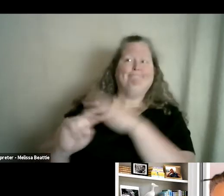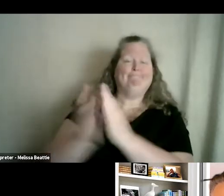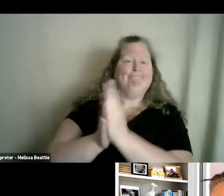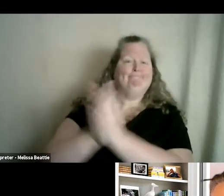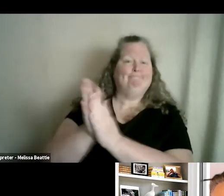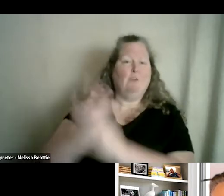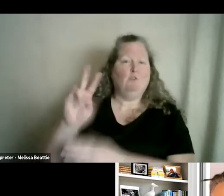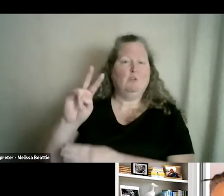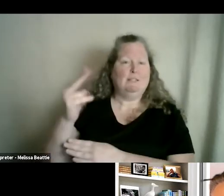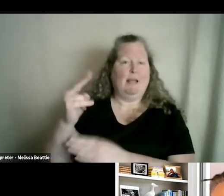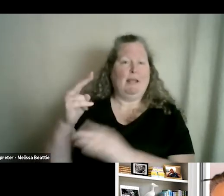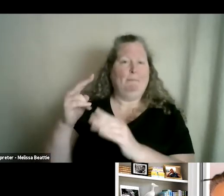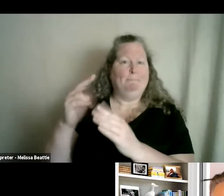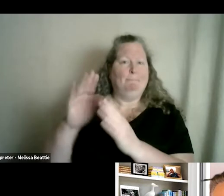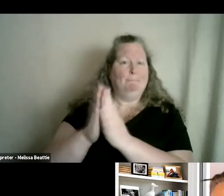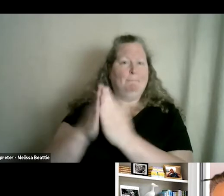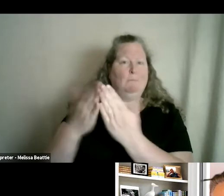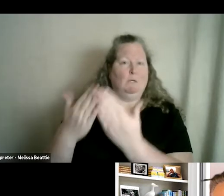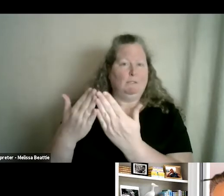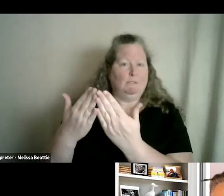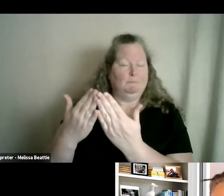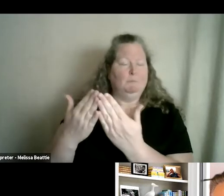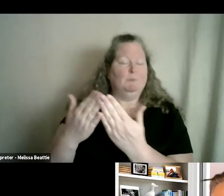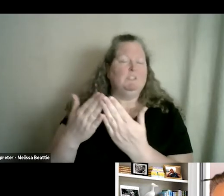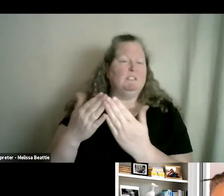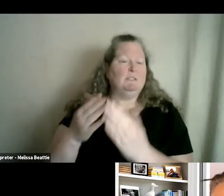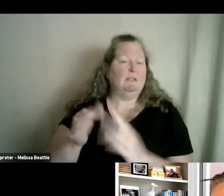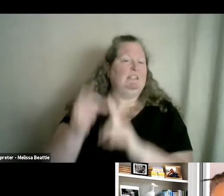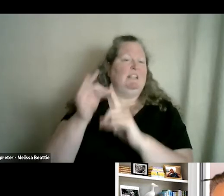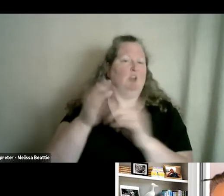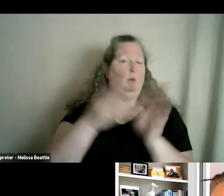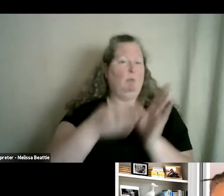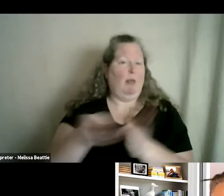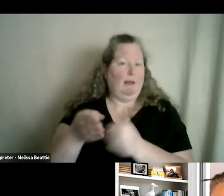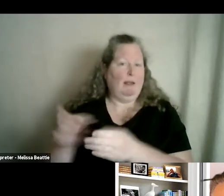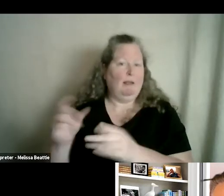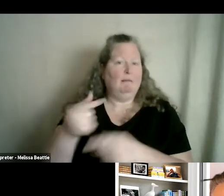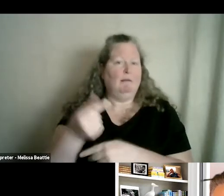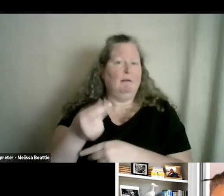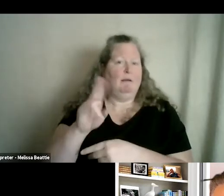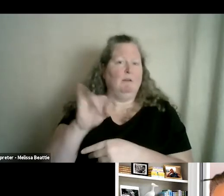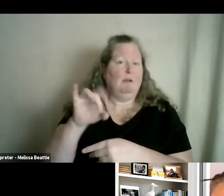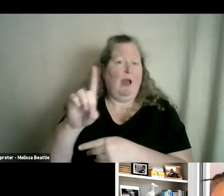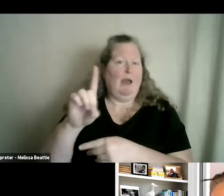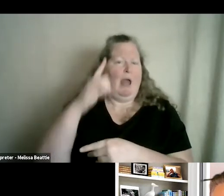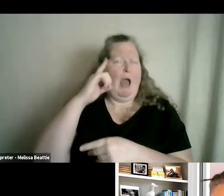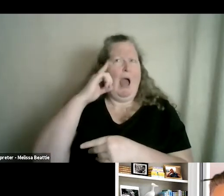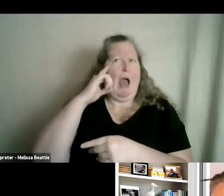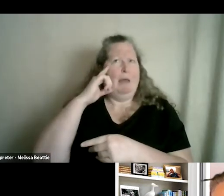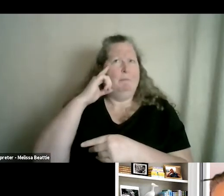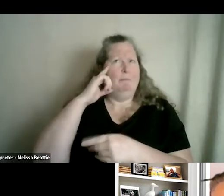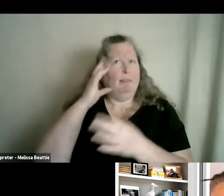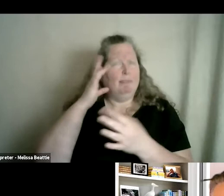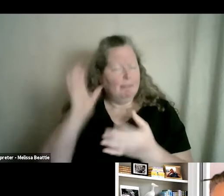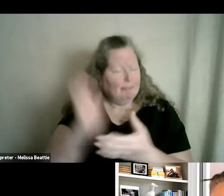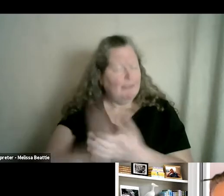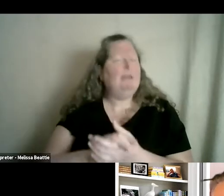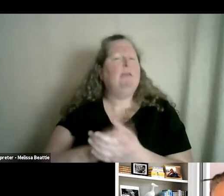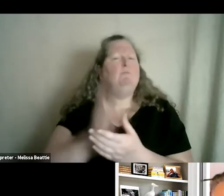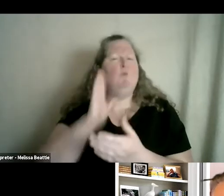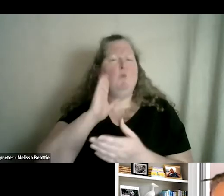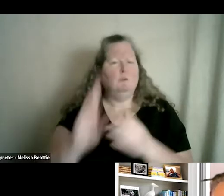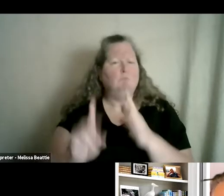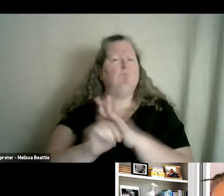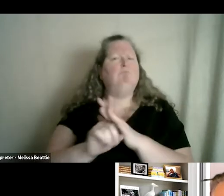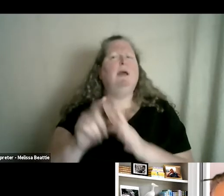and Cybersecurity, the Essential Planning Guide, which is coming out, I think, February 2021. And like myself, Chris